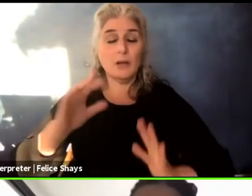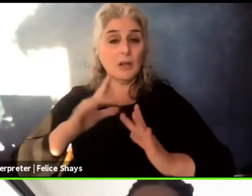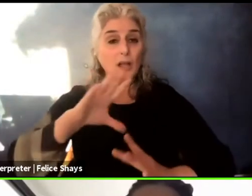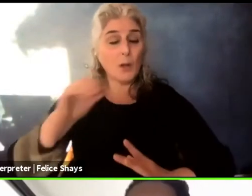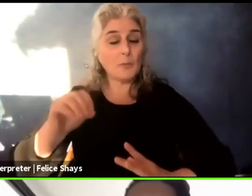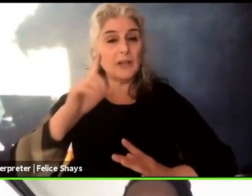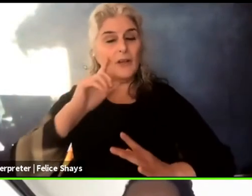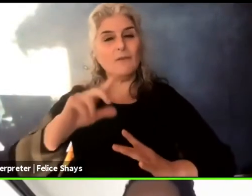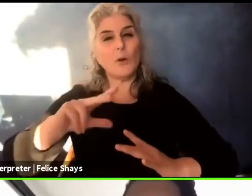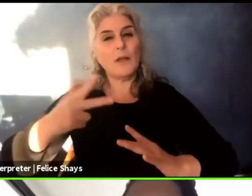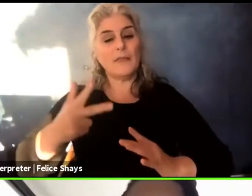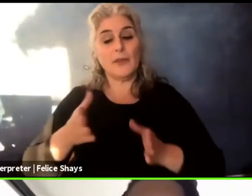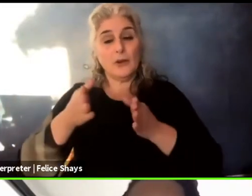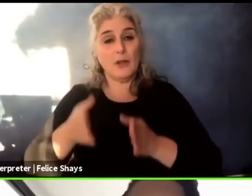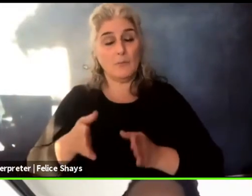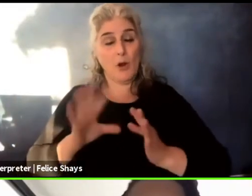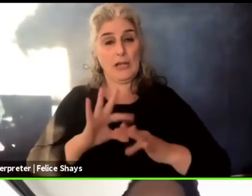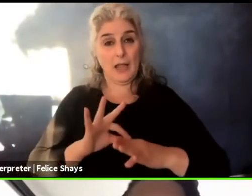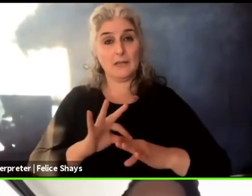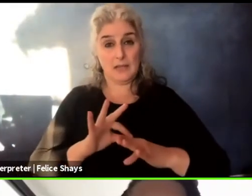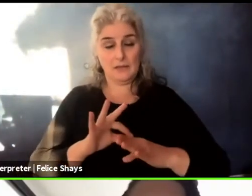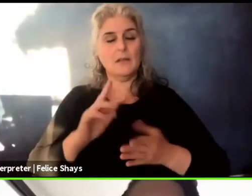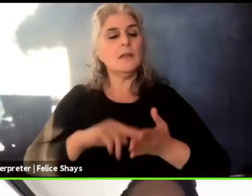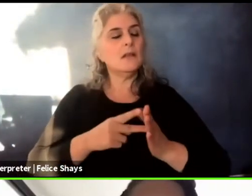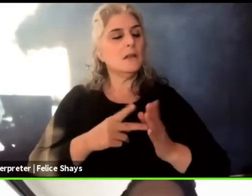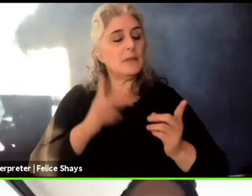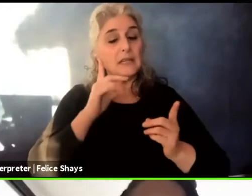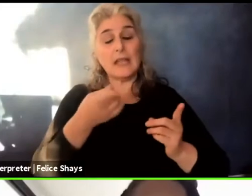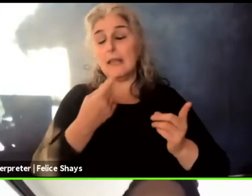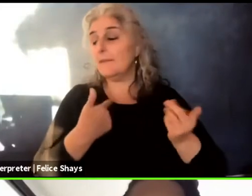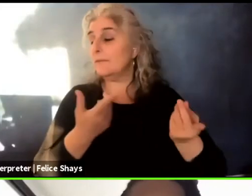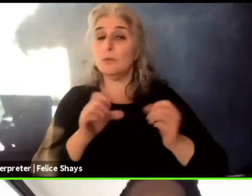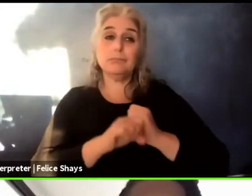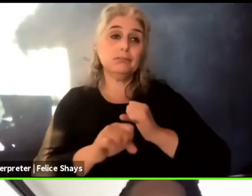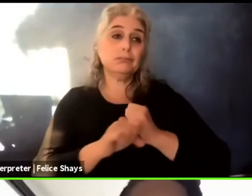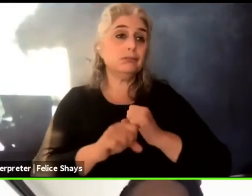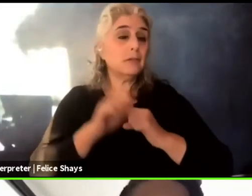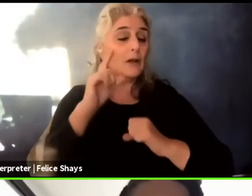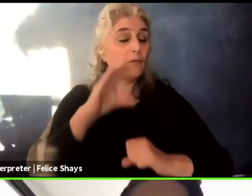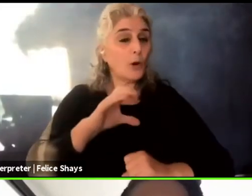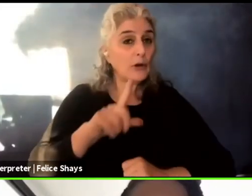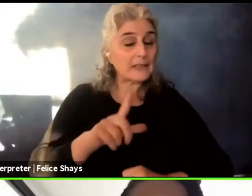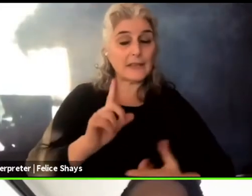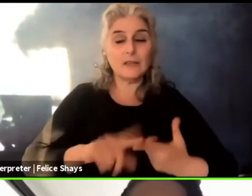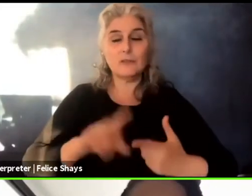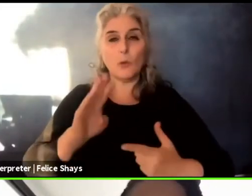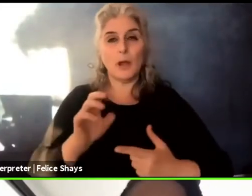third-party content. So if you're like soliciting on Craigslist or Backpage,